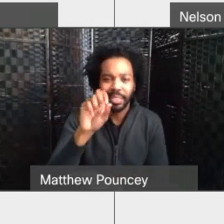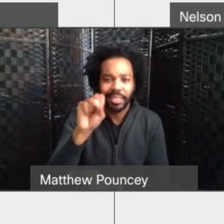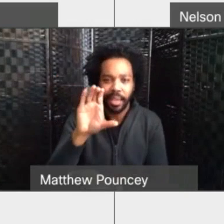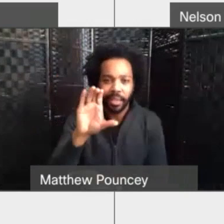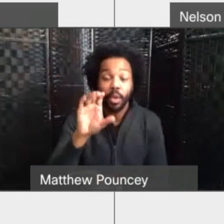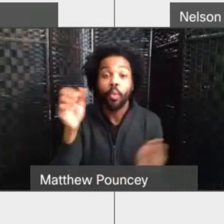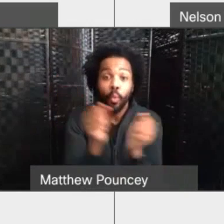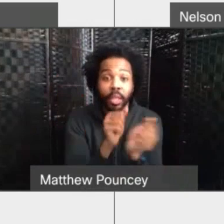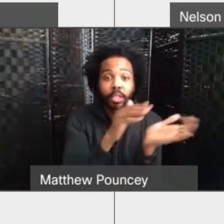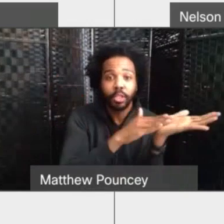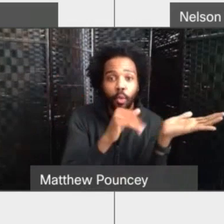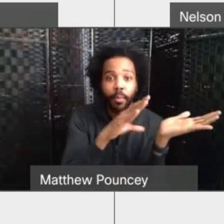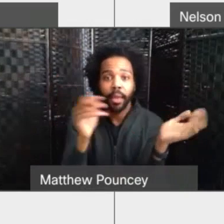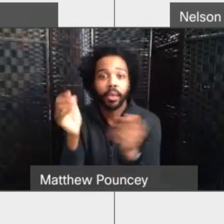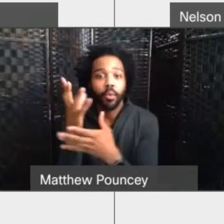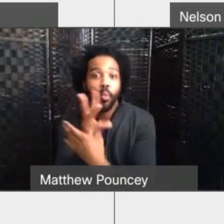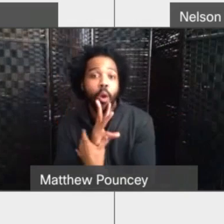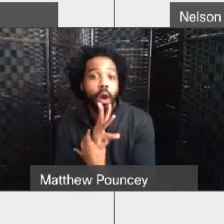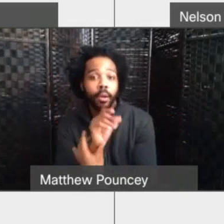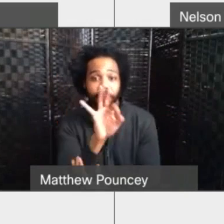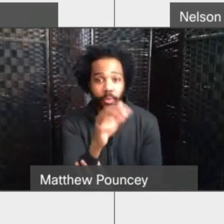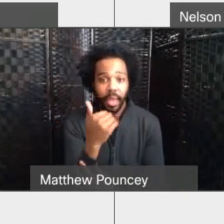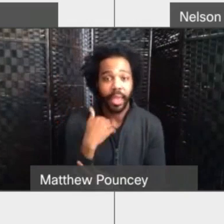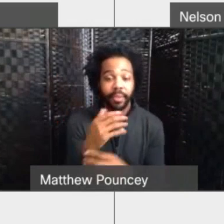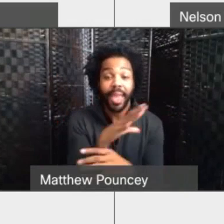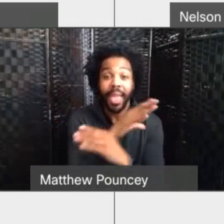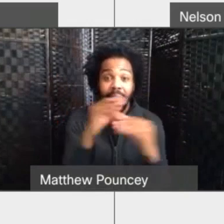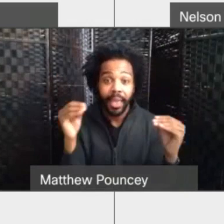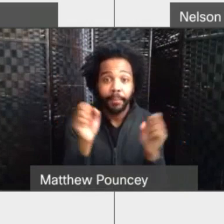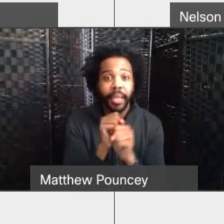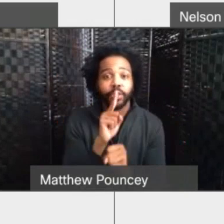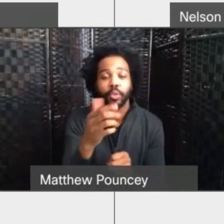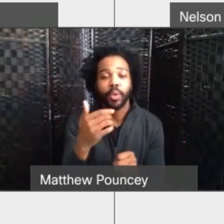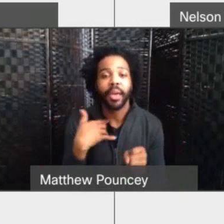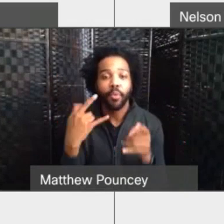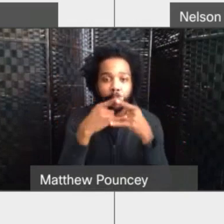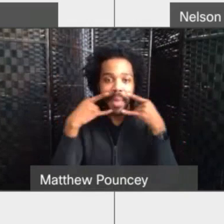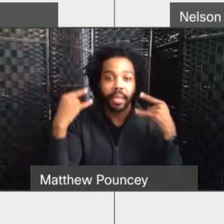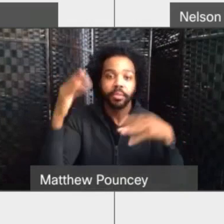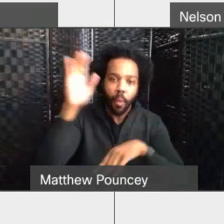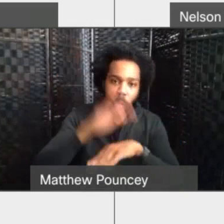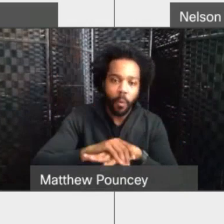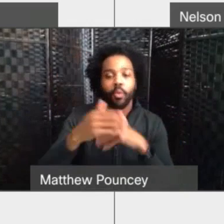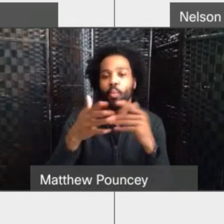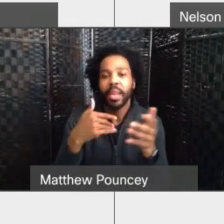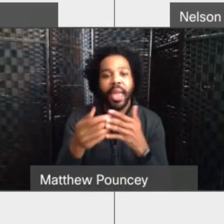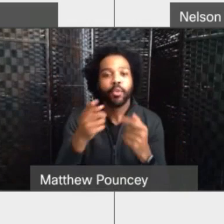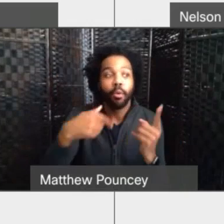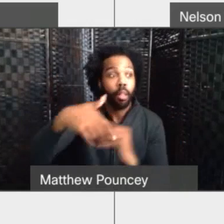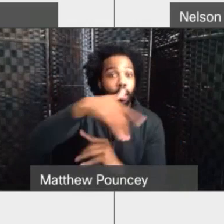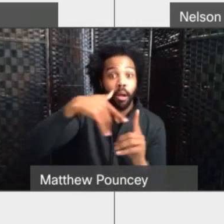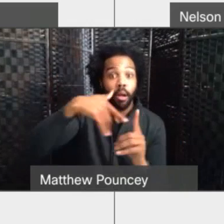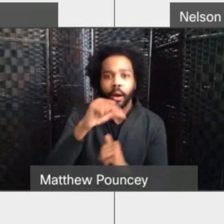it, and making sure that you have a mask on whenever you are around other